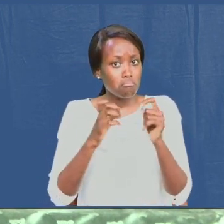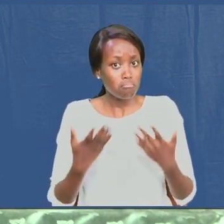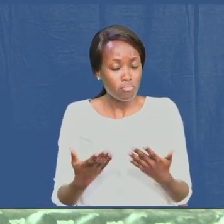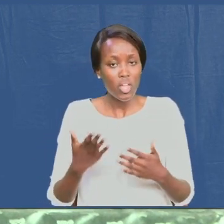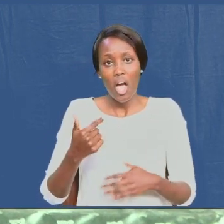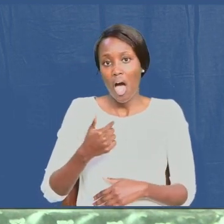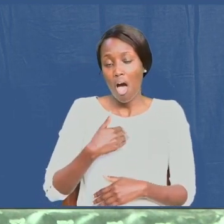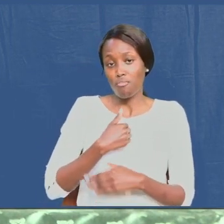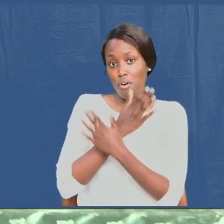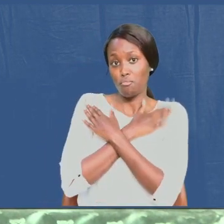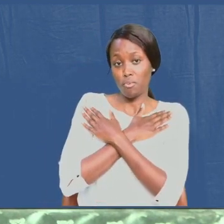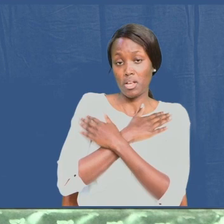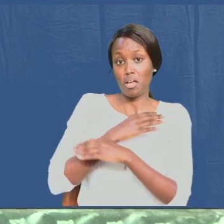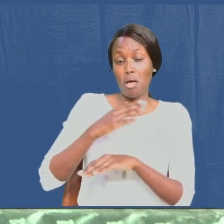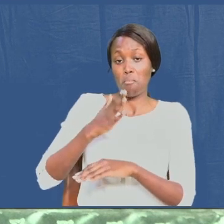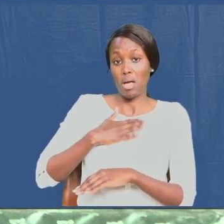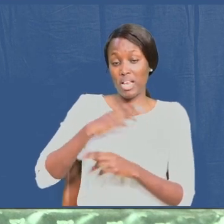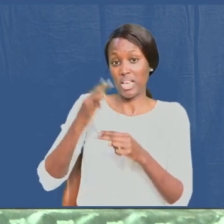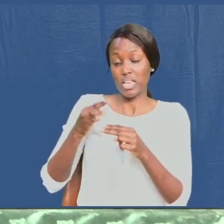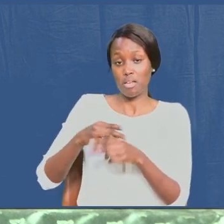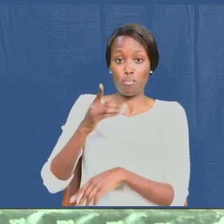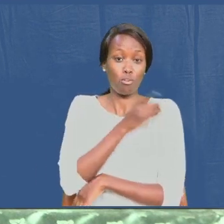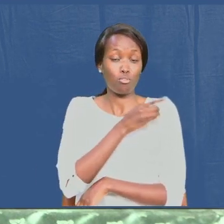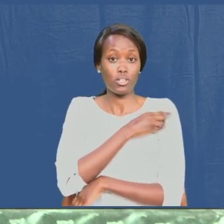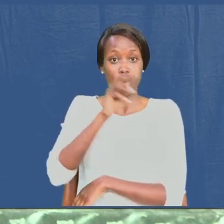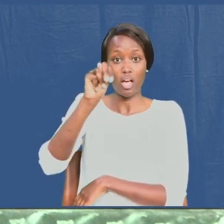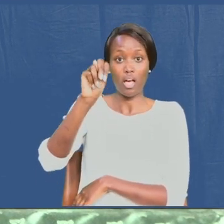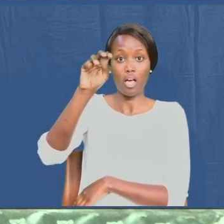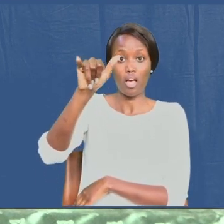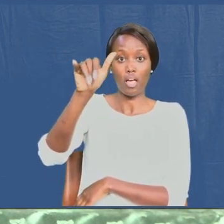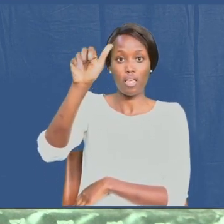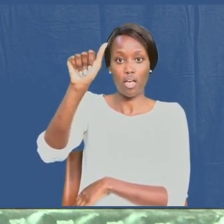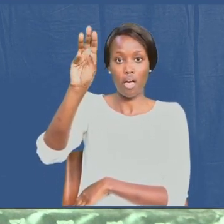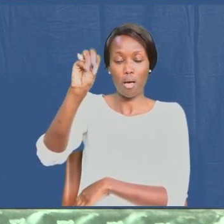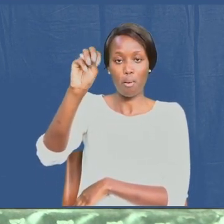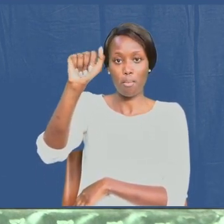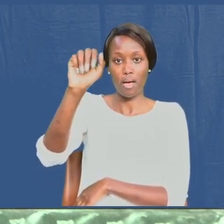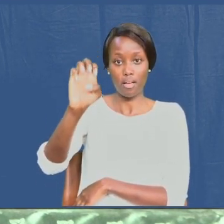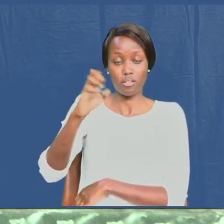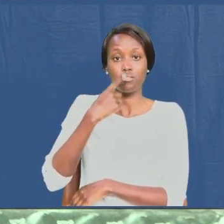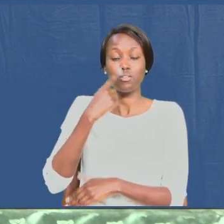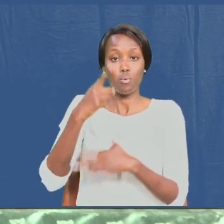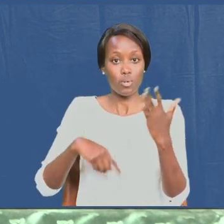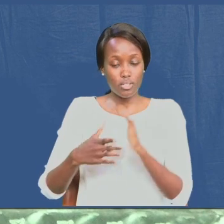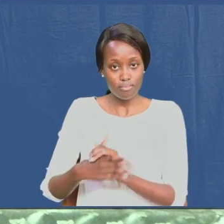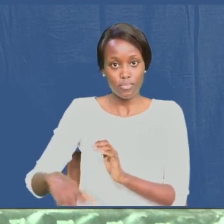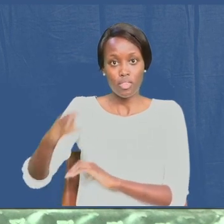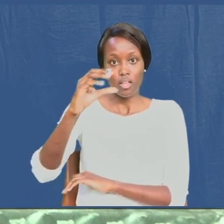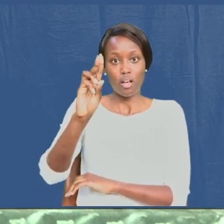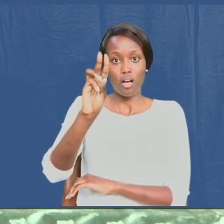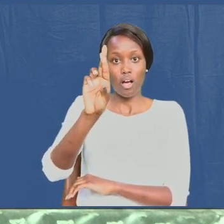Nyamai, in one of her write-ups, says that curriculum should have a relationship with our